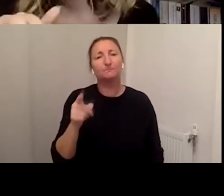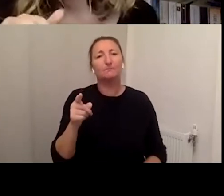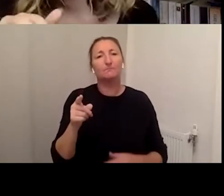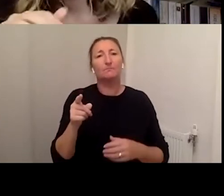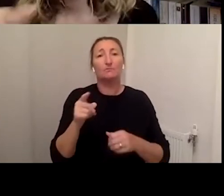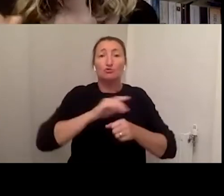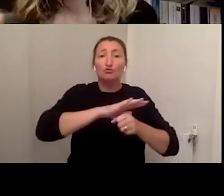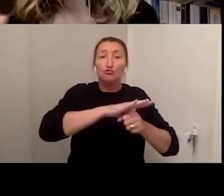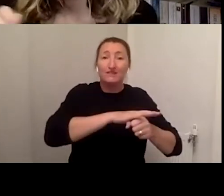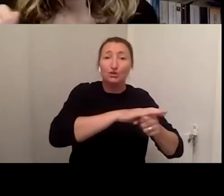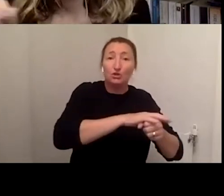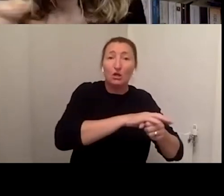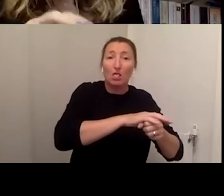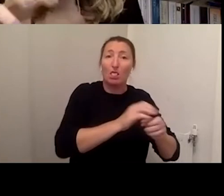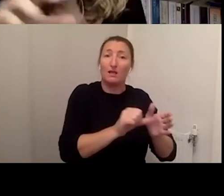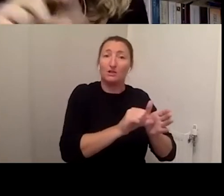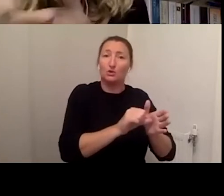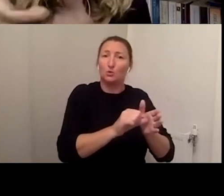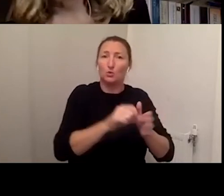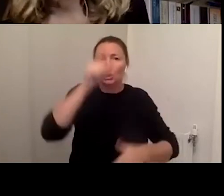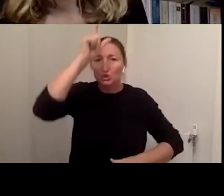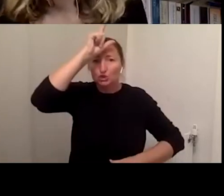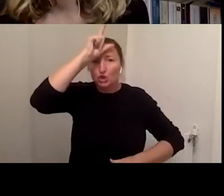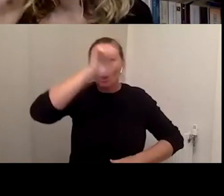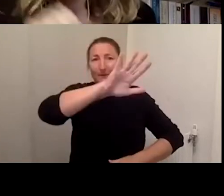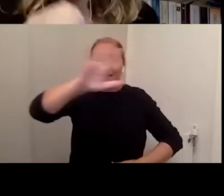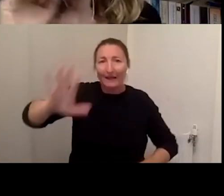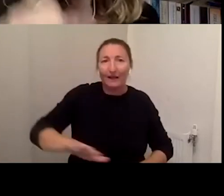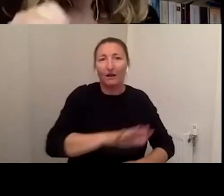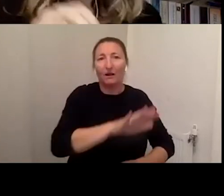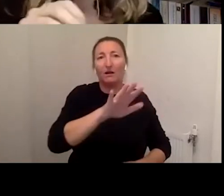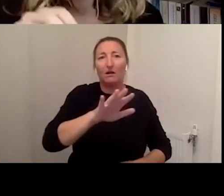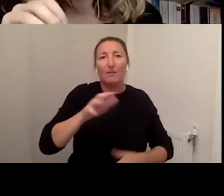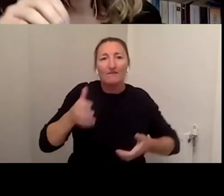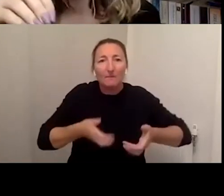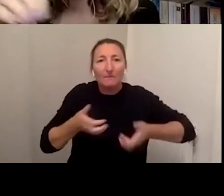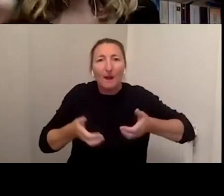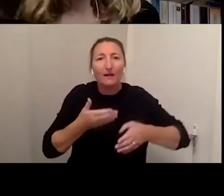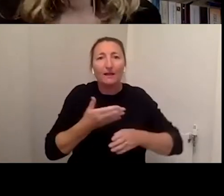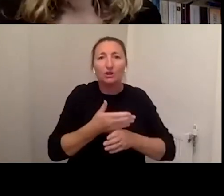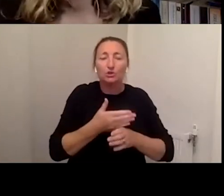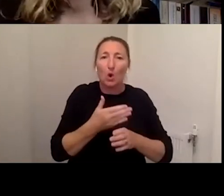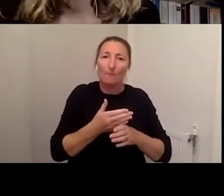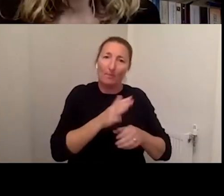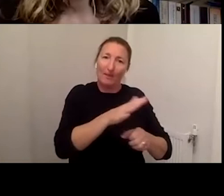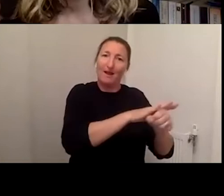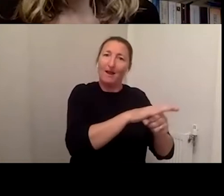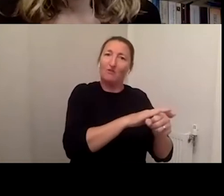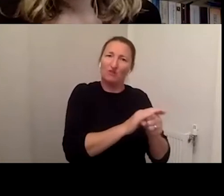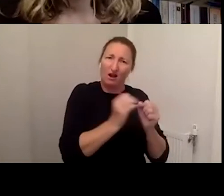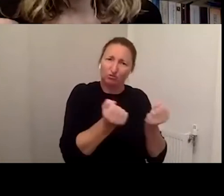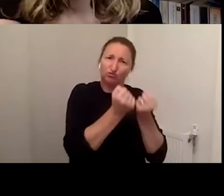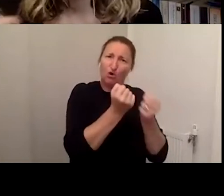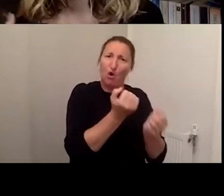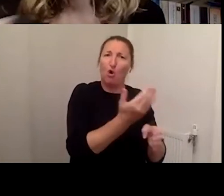regional issue in Germany. Like, you know, you're talking about mining jobs, and therefore that's going to be specific parts of Germany, and it will be less of an issue for other